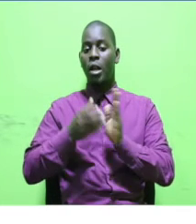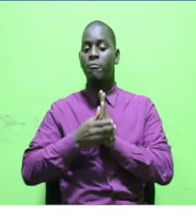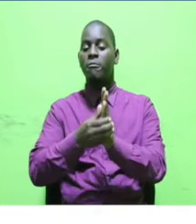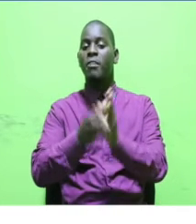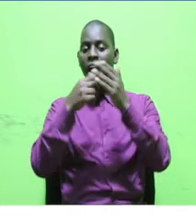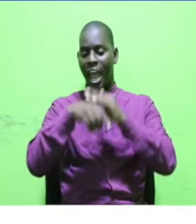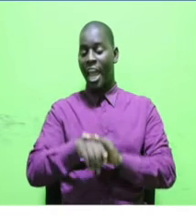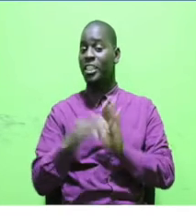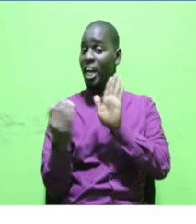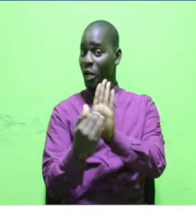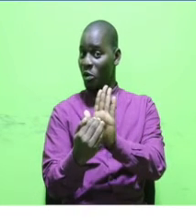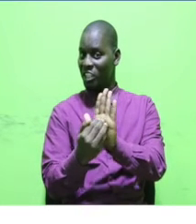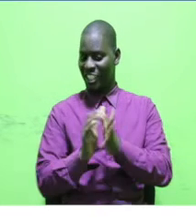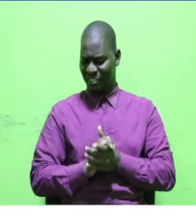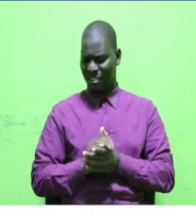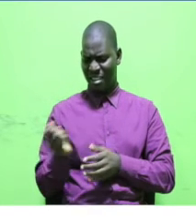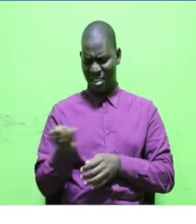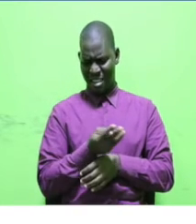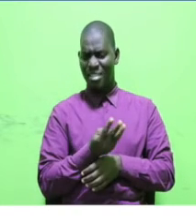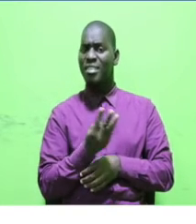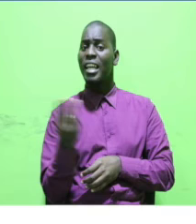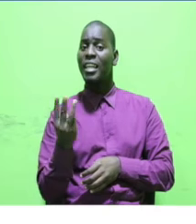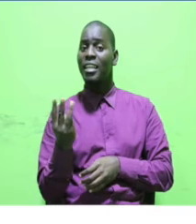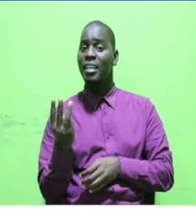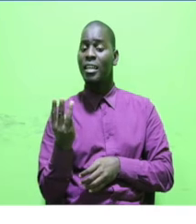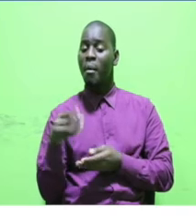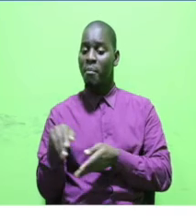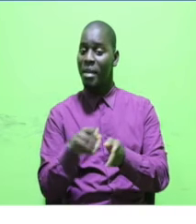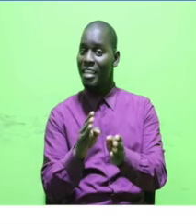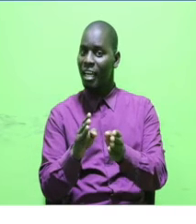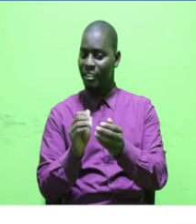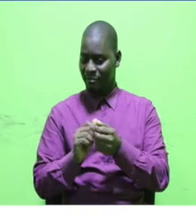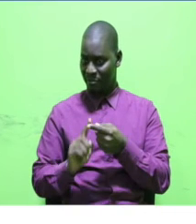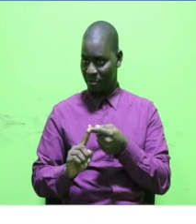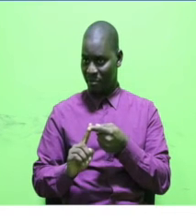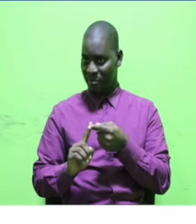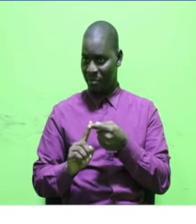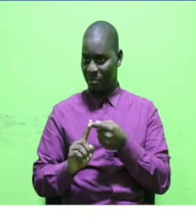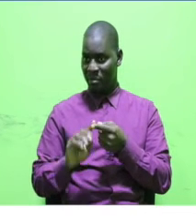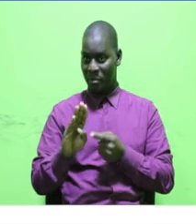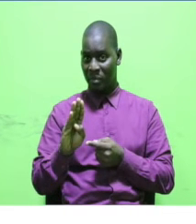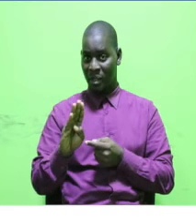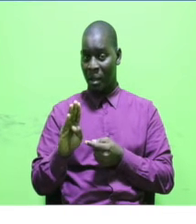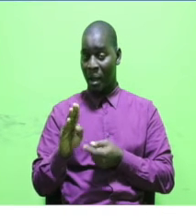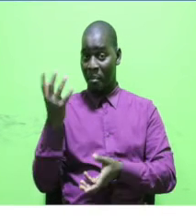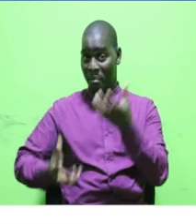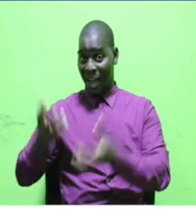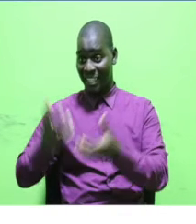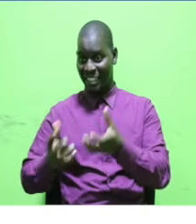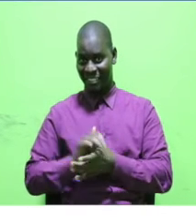together with monitoring and regulation. There are three methods of waste disposal. These are